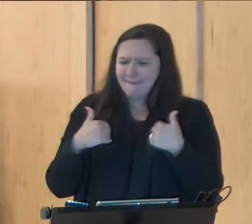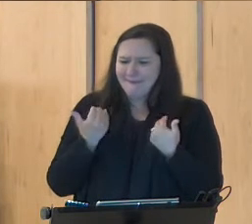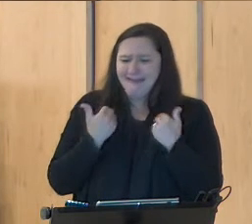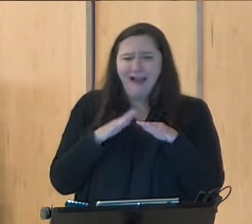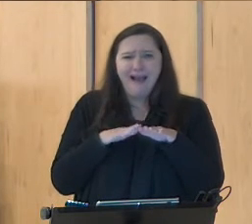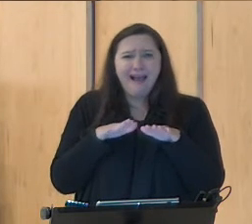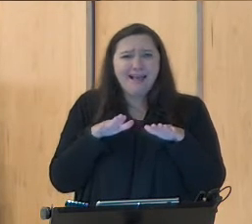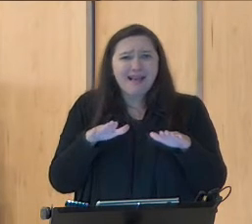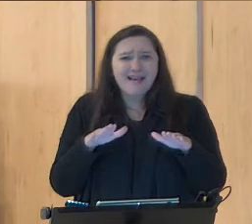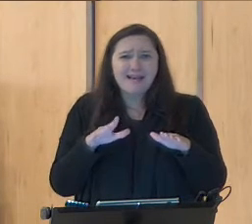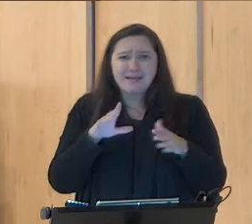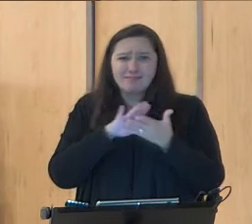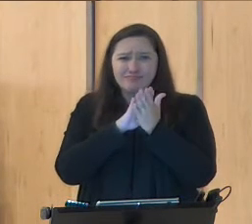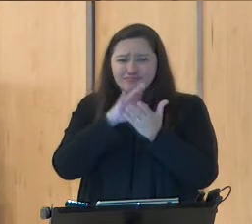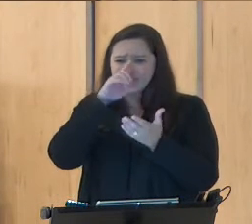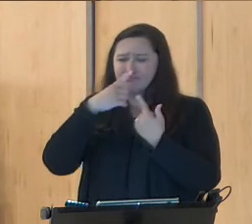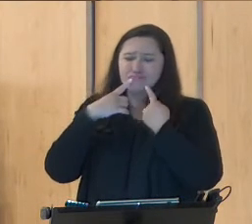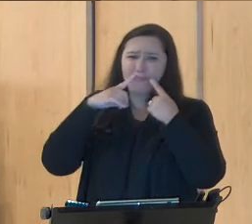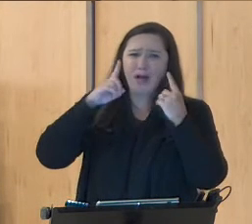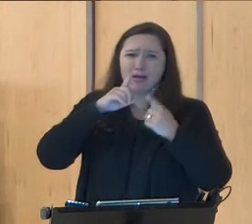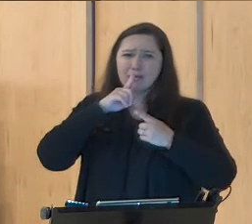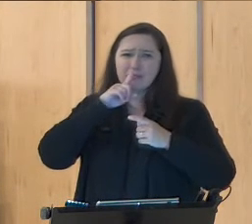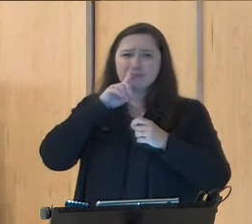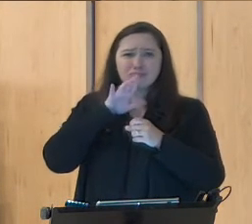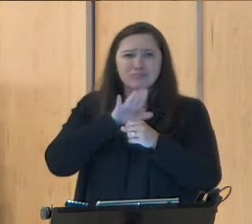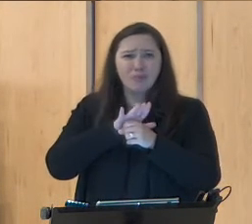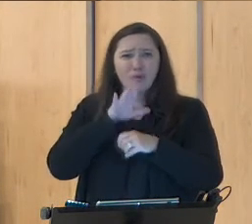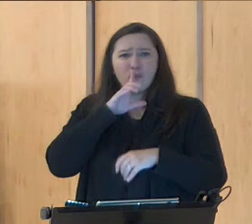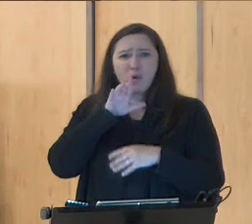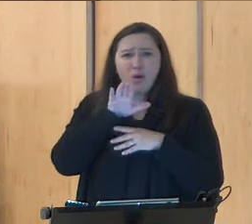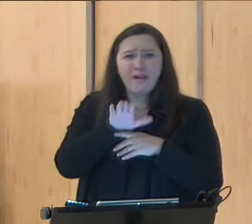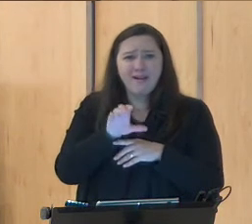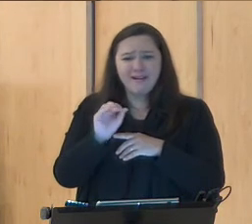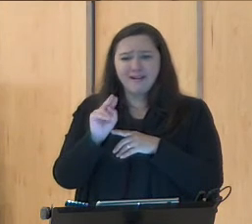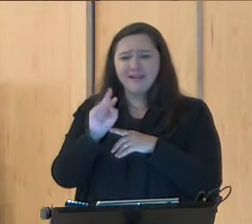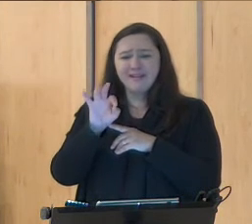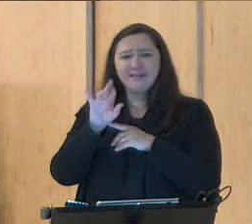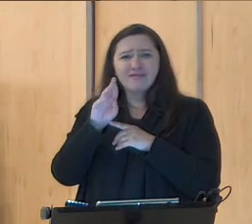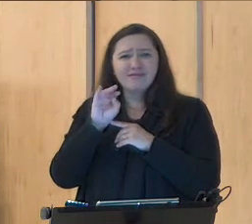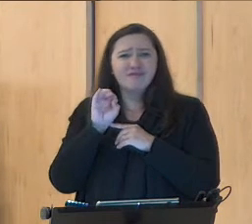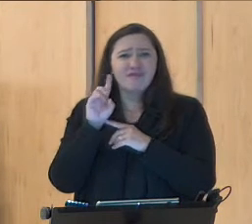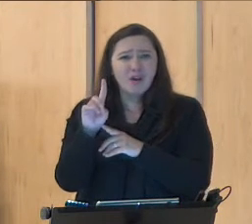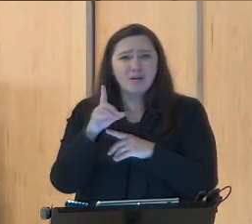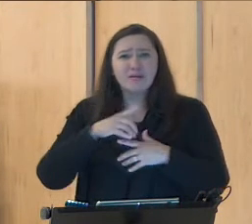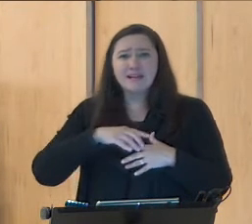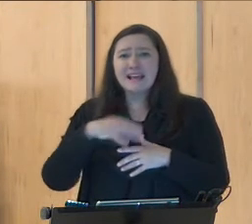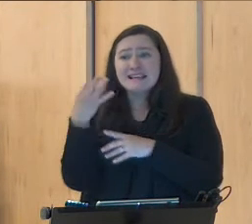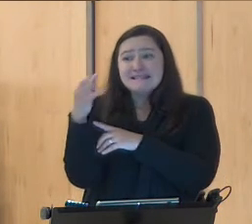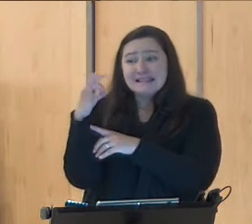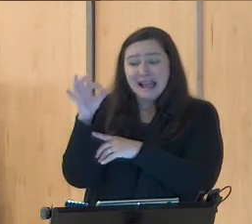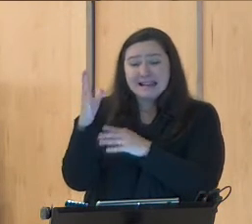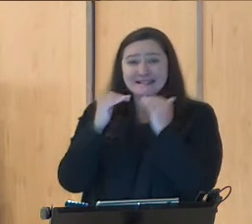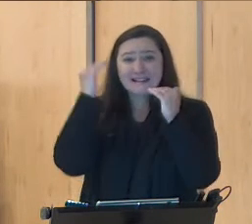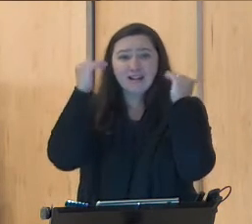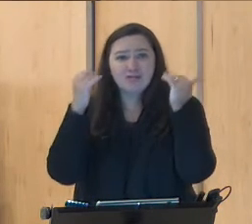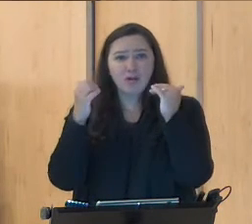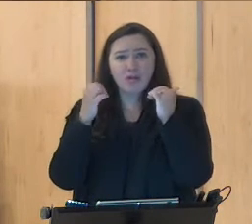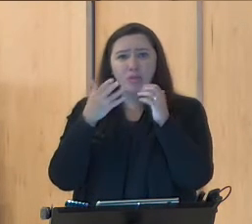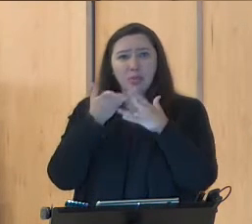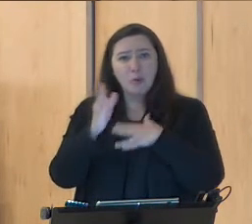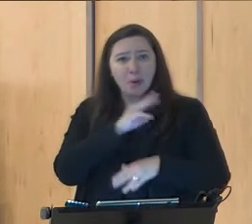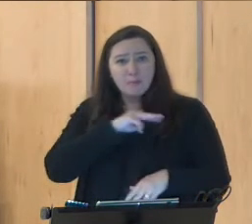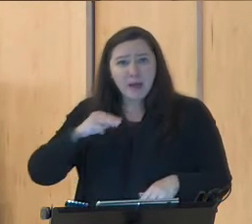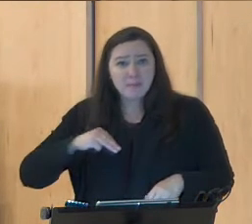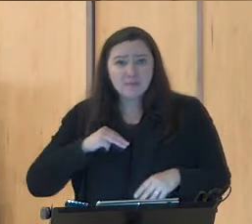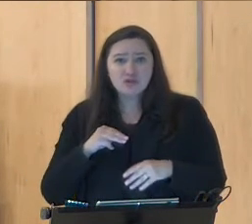people confirmed in the Lutheran faith, and 19 adults received into membership, either by adult